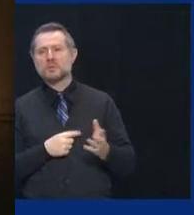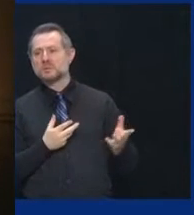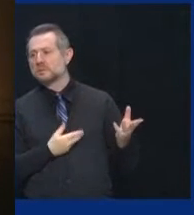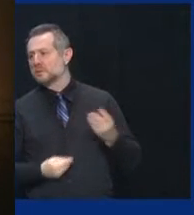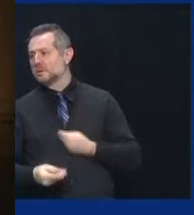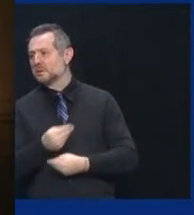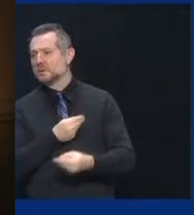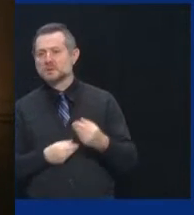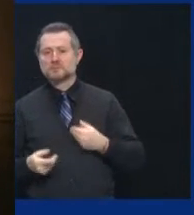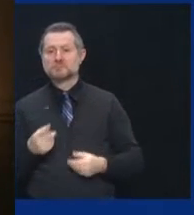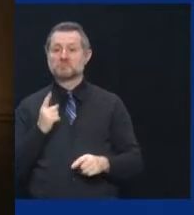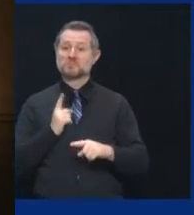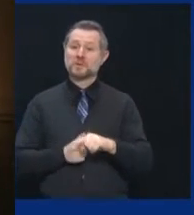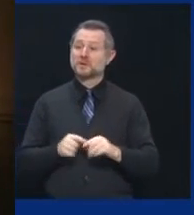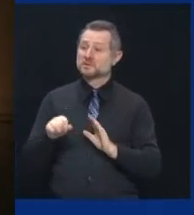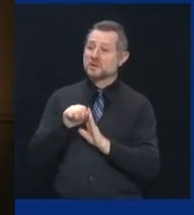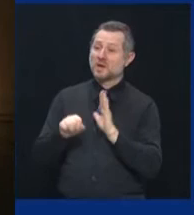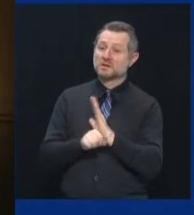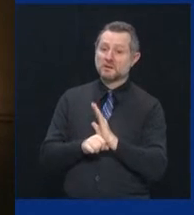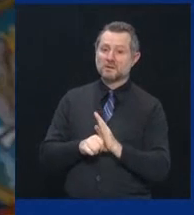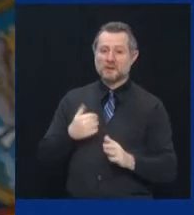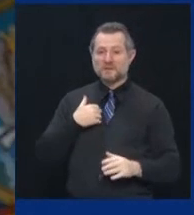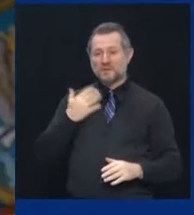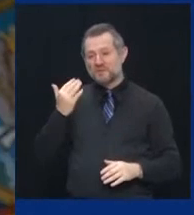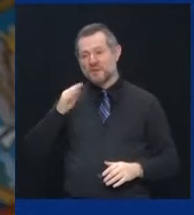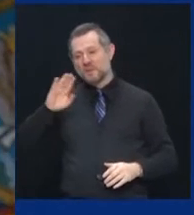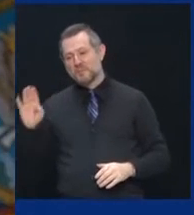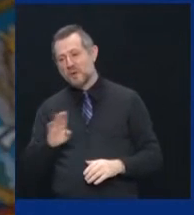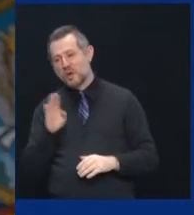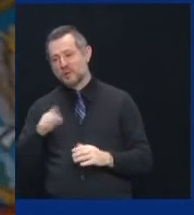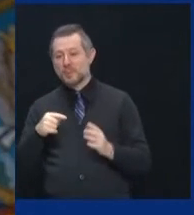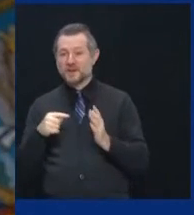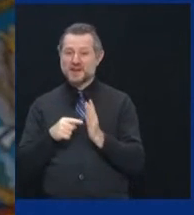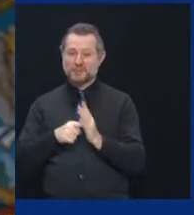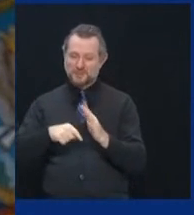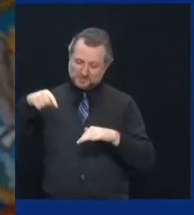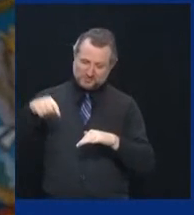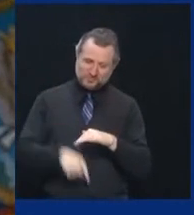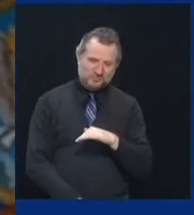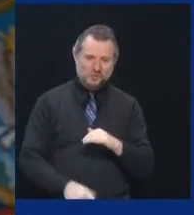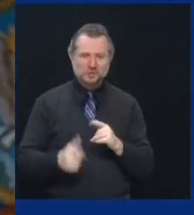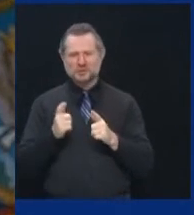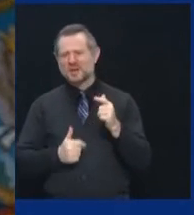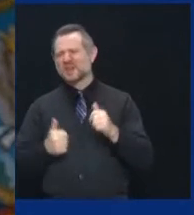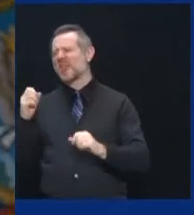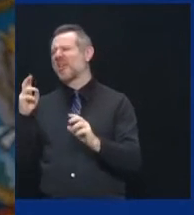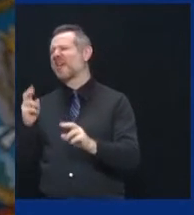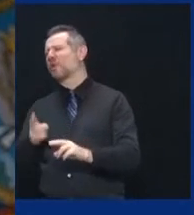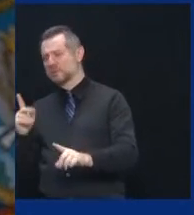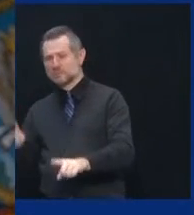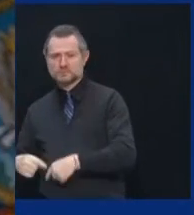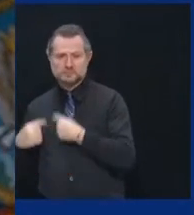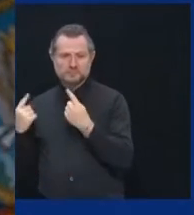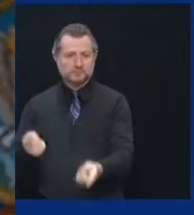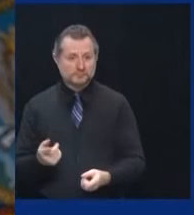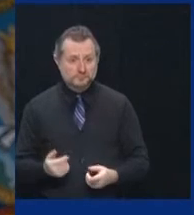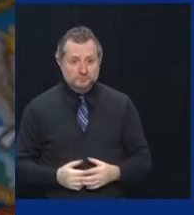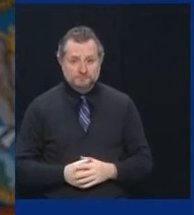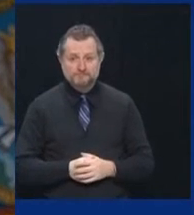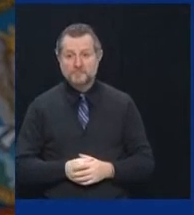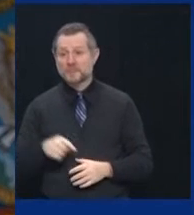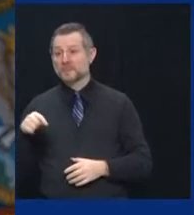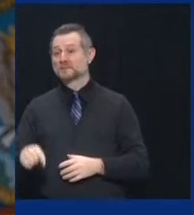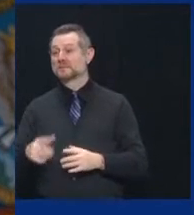faces a $15 billion deficit, the largest in history. While this fiscal crisis is larger than ever,